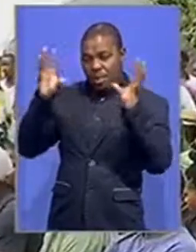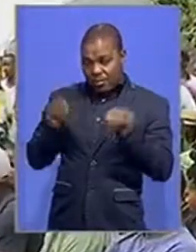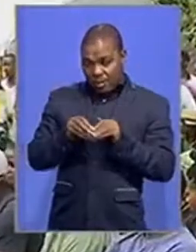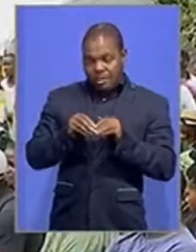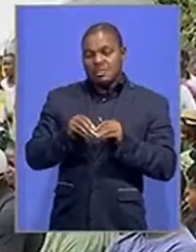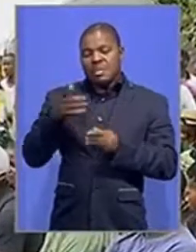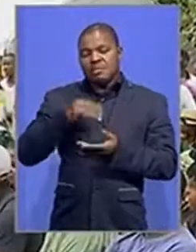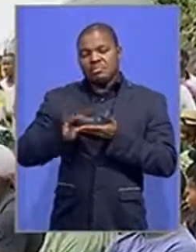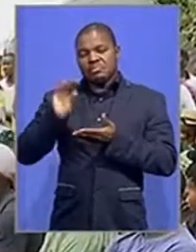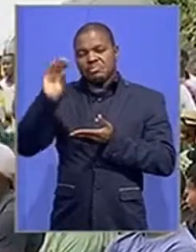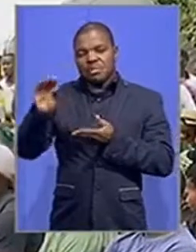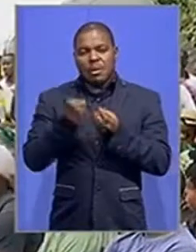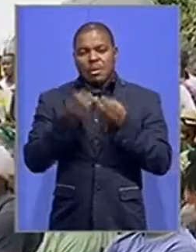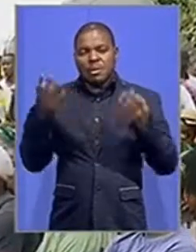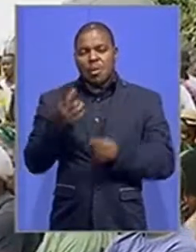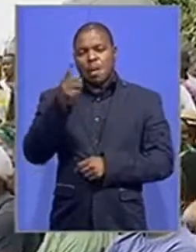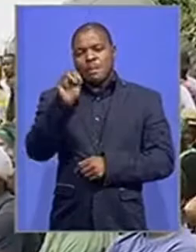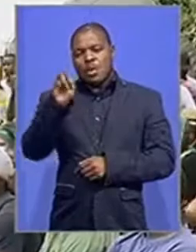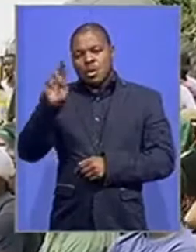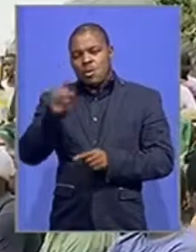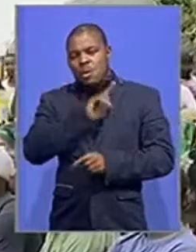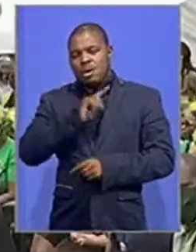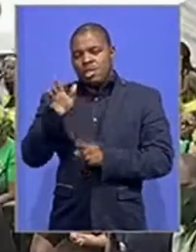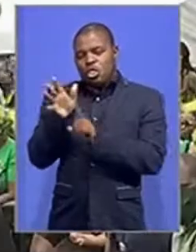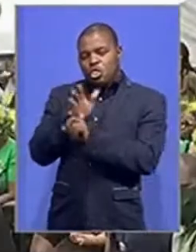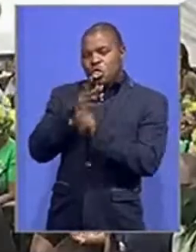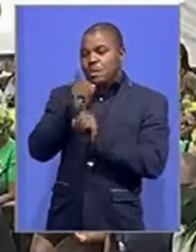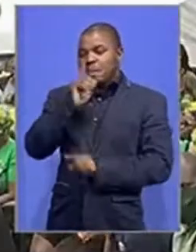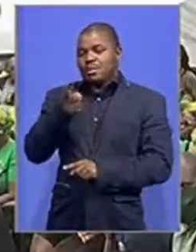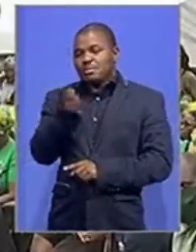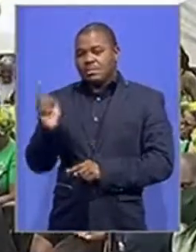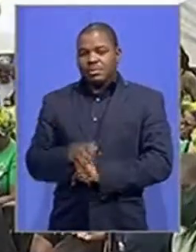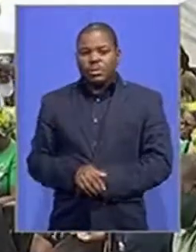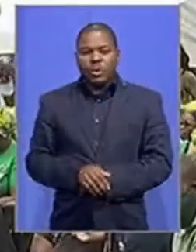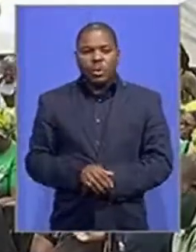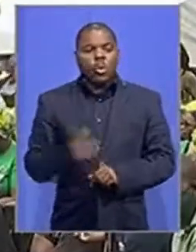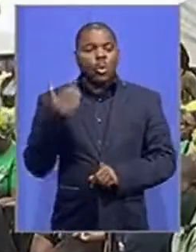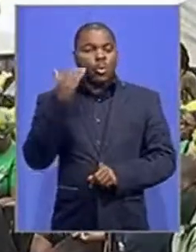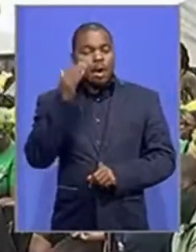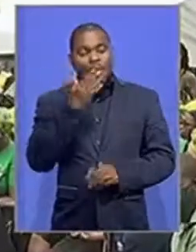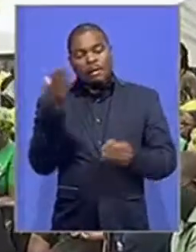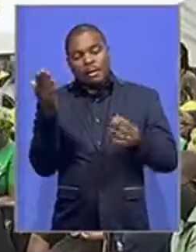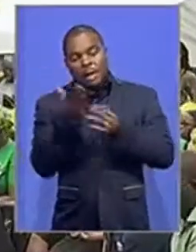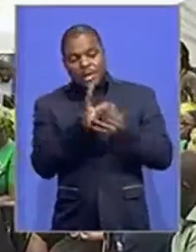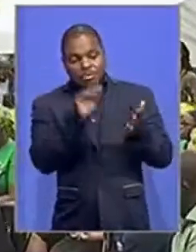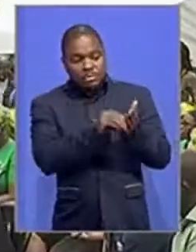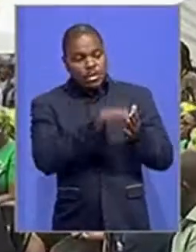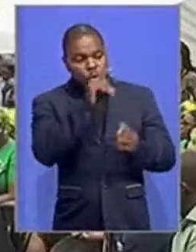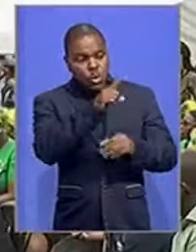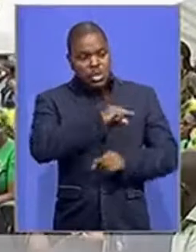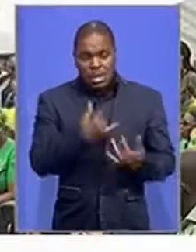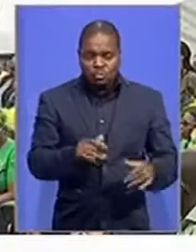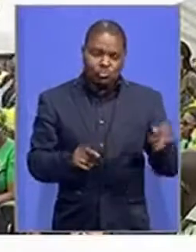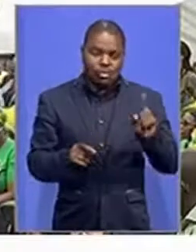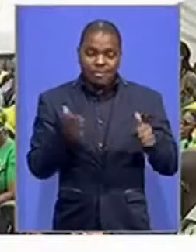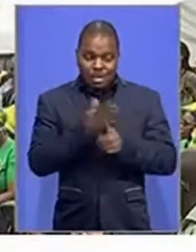duetse diranta di le milione seo e le pipamolomo. When we are charged, we are innocent till proven guilty. And we believe that